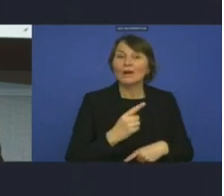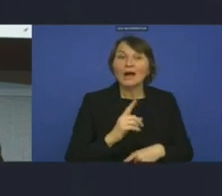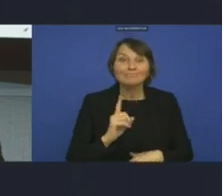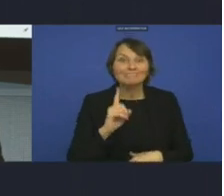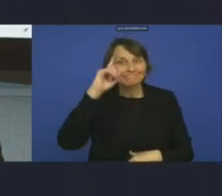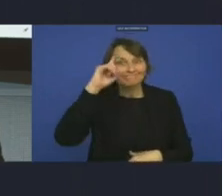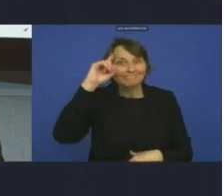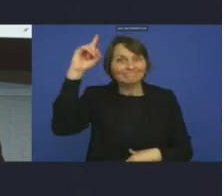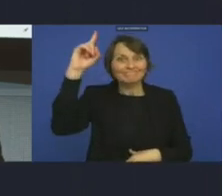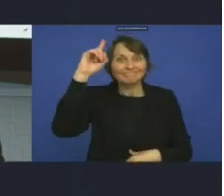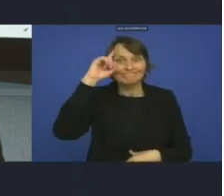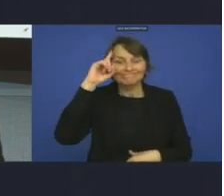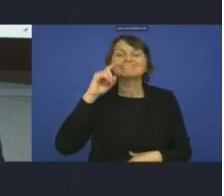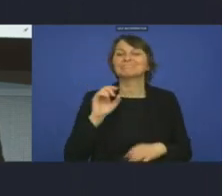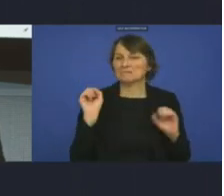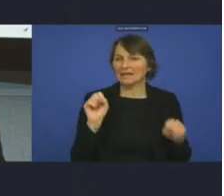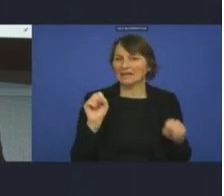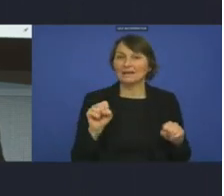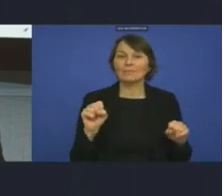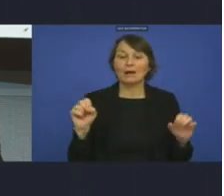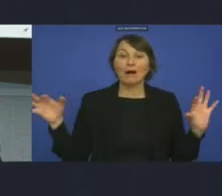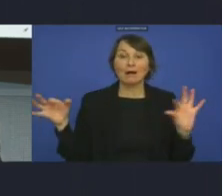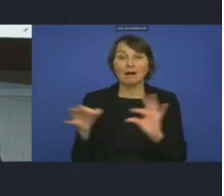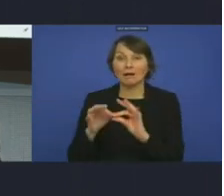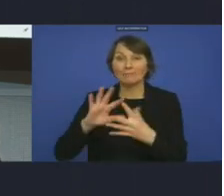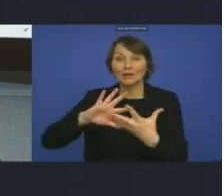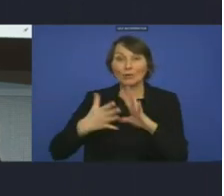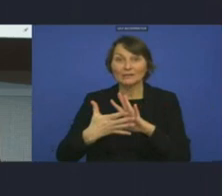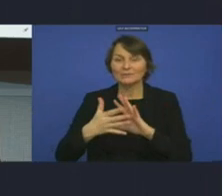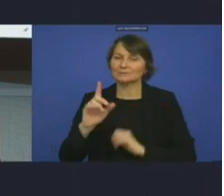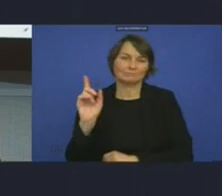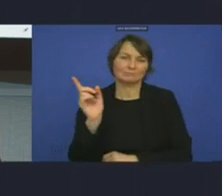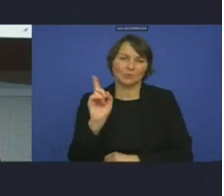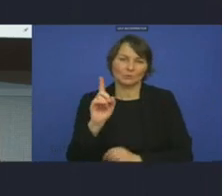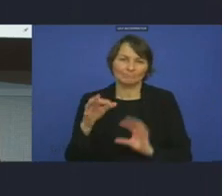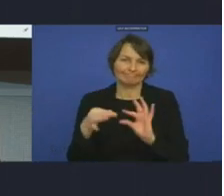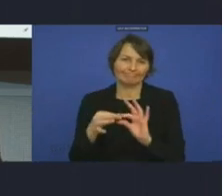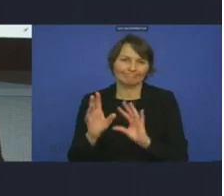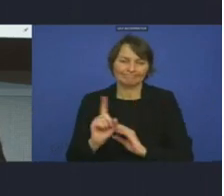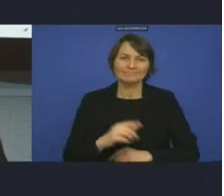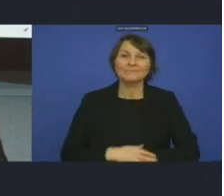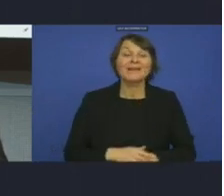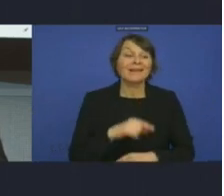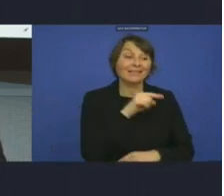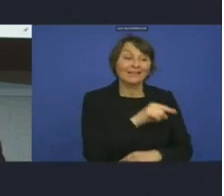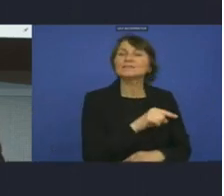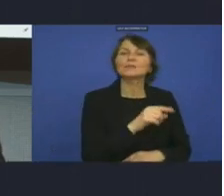connection with Erasmus. This is an initiative without a budget, and basically the